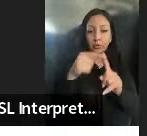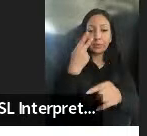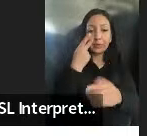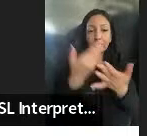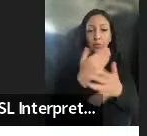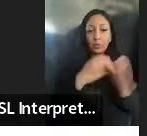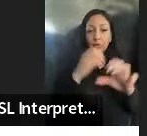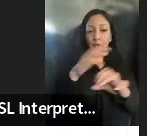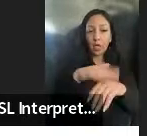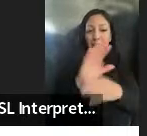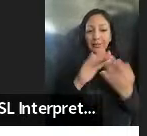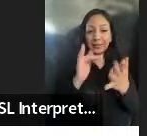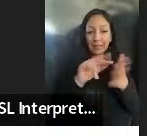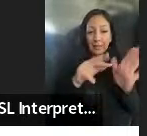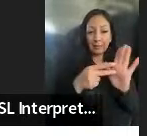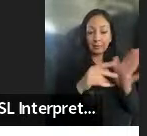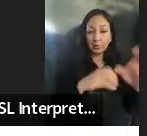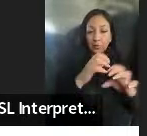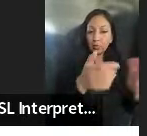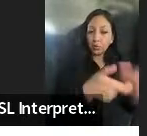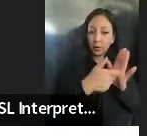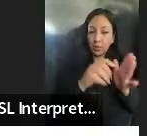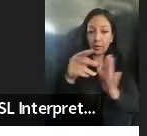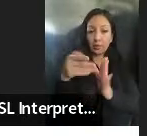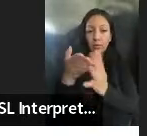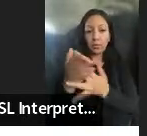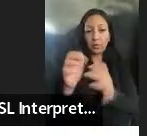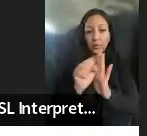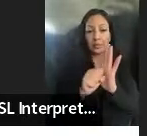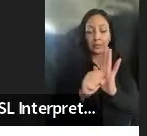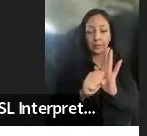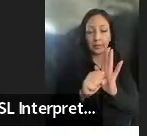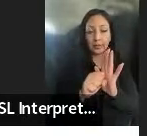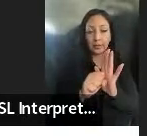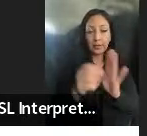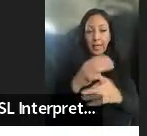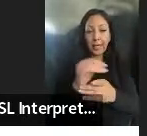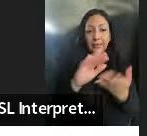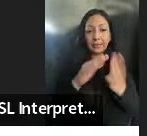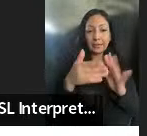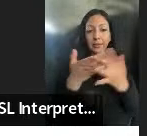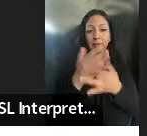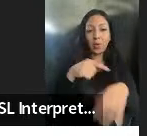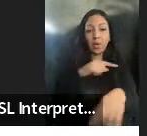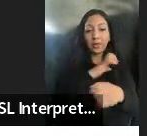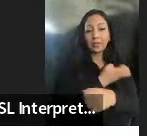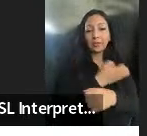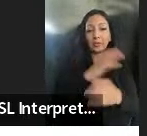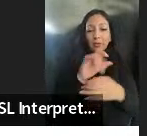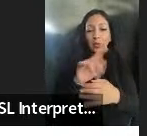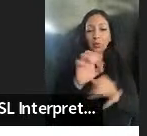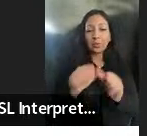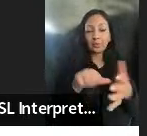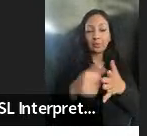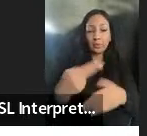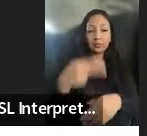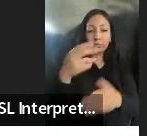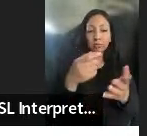in the city, that new construction is required by the state and the city through our energy code to be highly efficient.